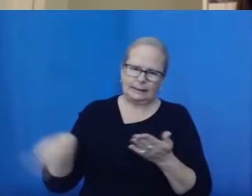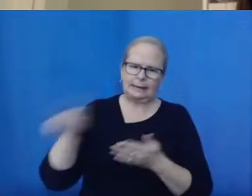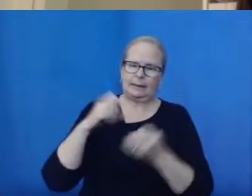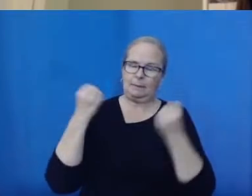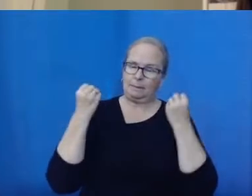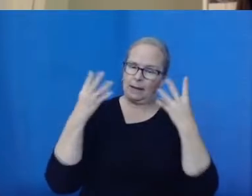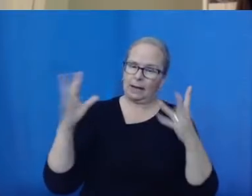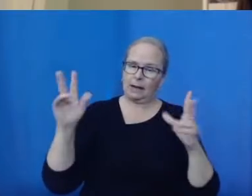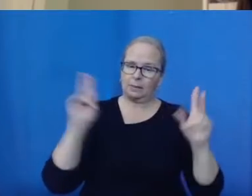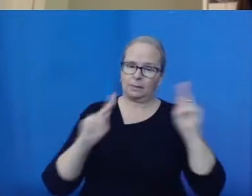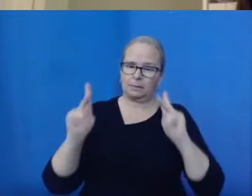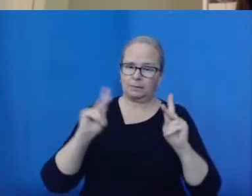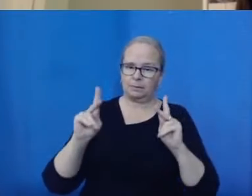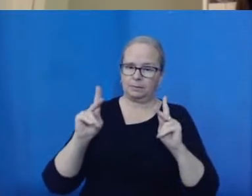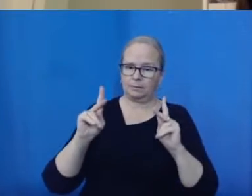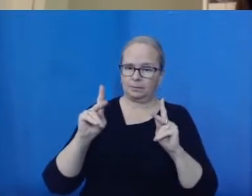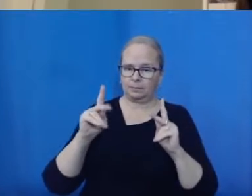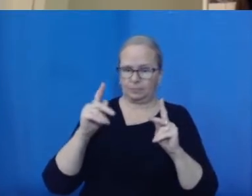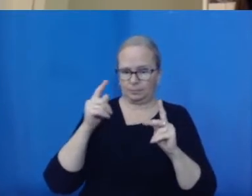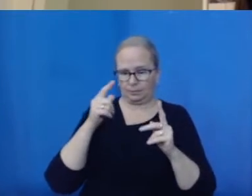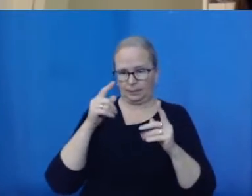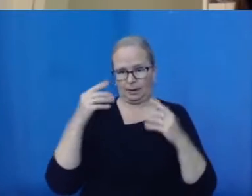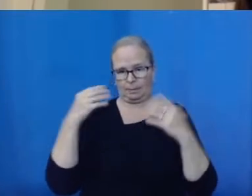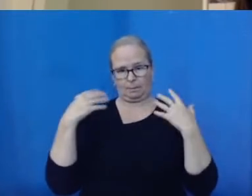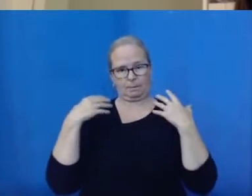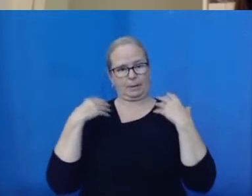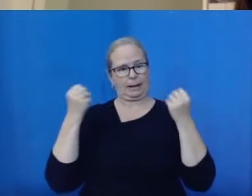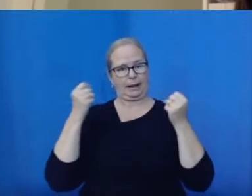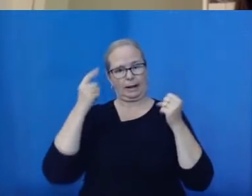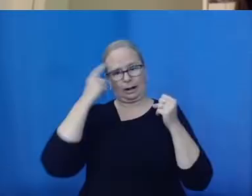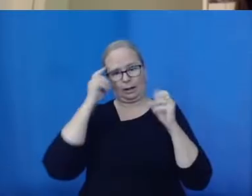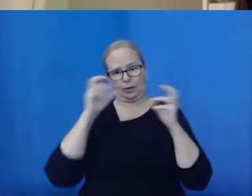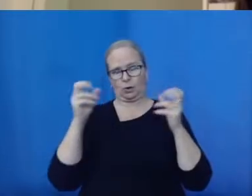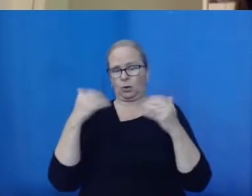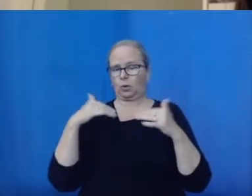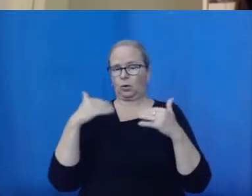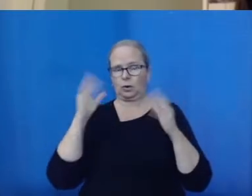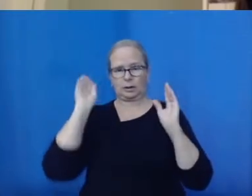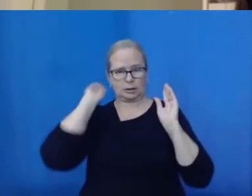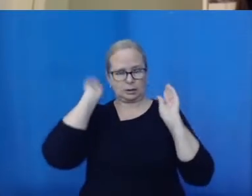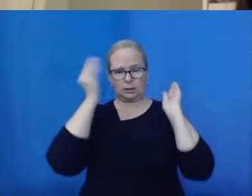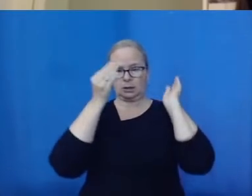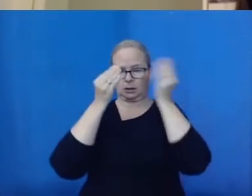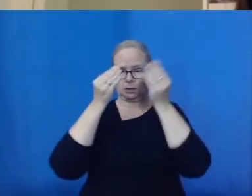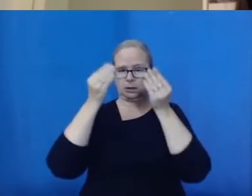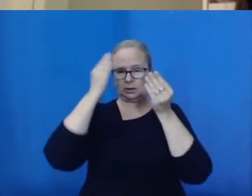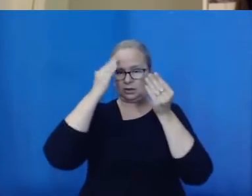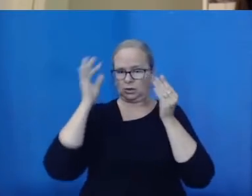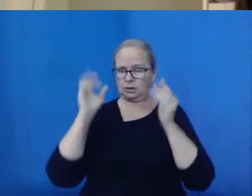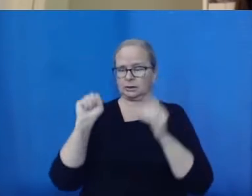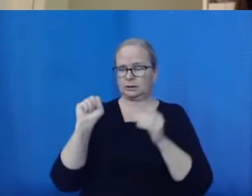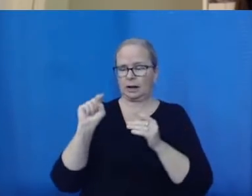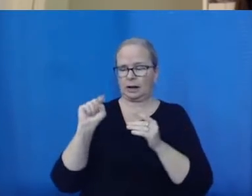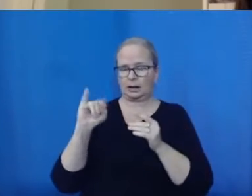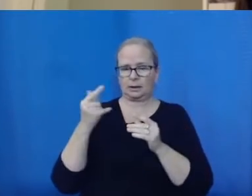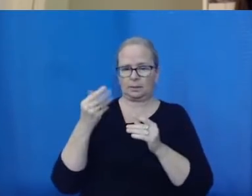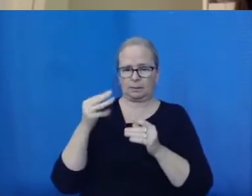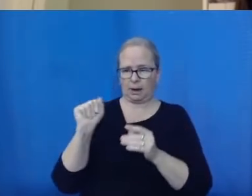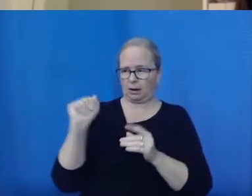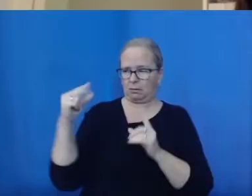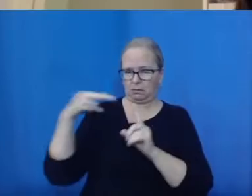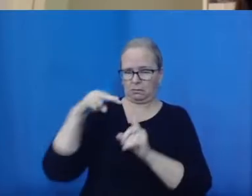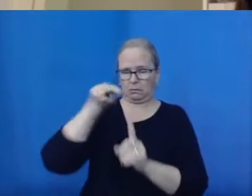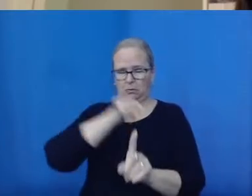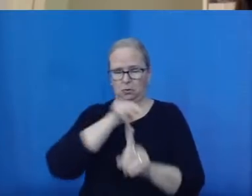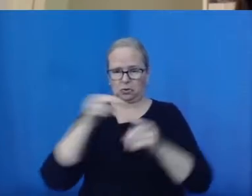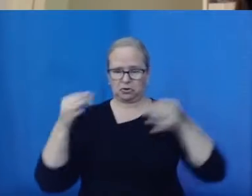huge amount of stigma and barriers in terms of how to open up those conversations. So I am just